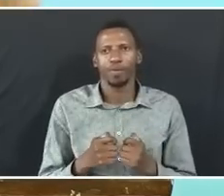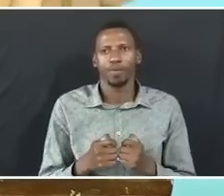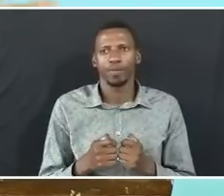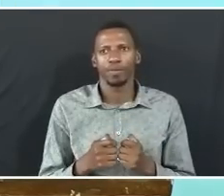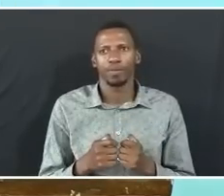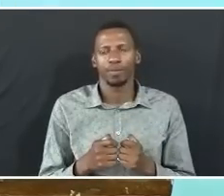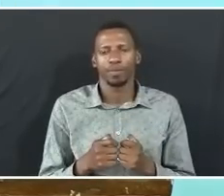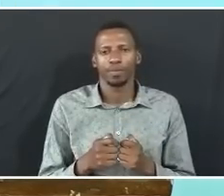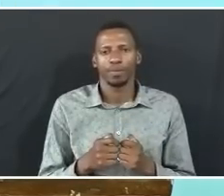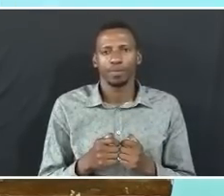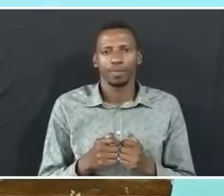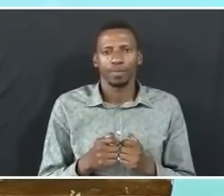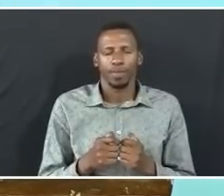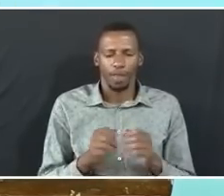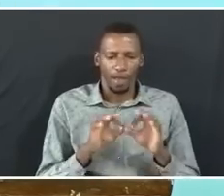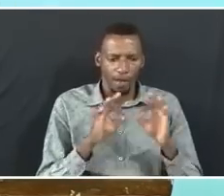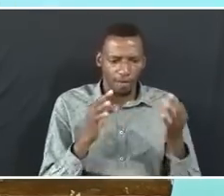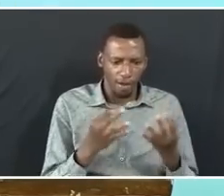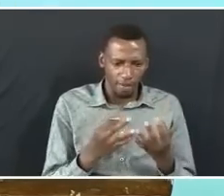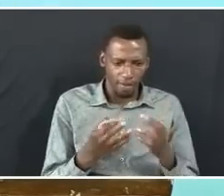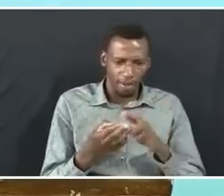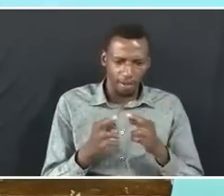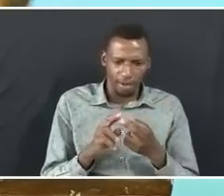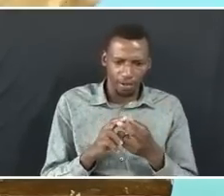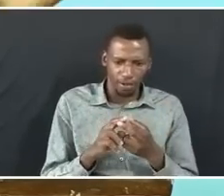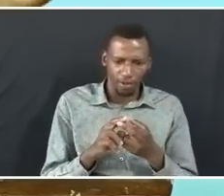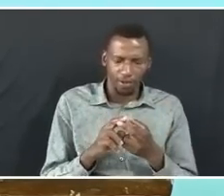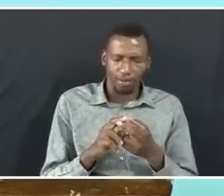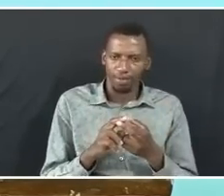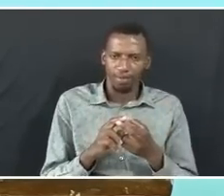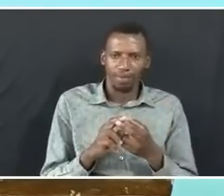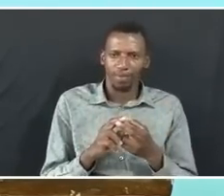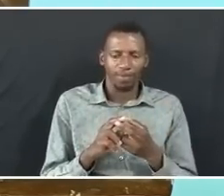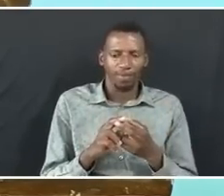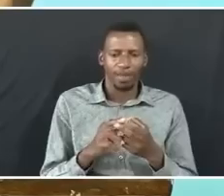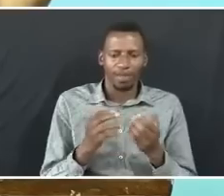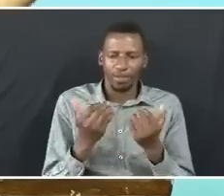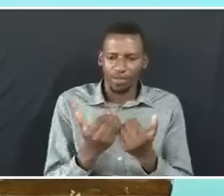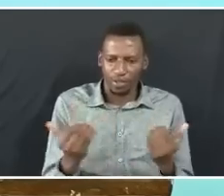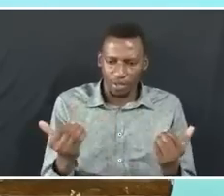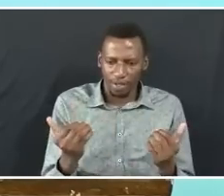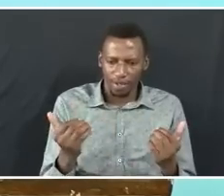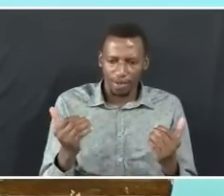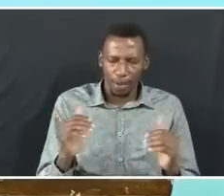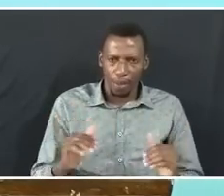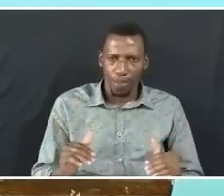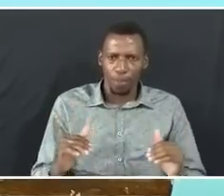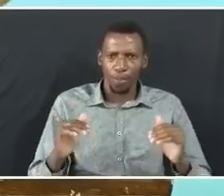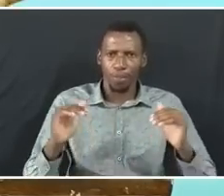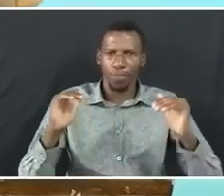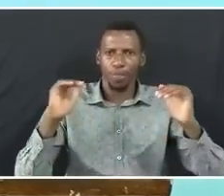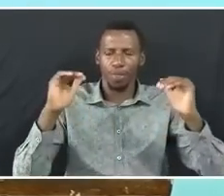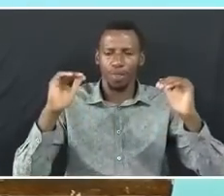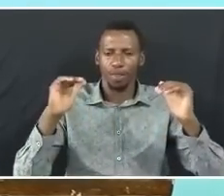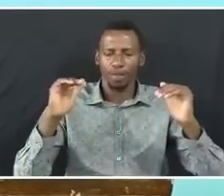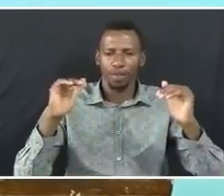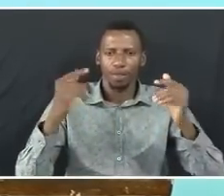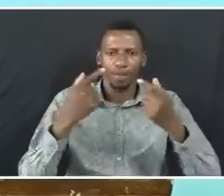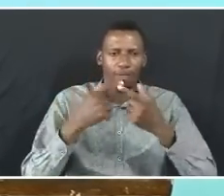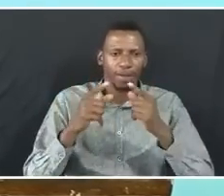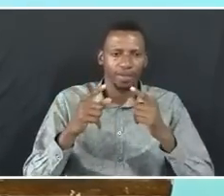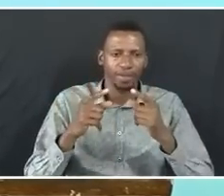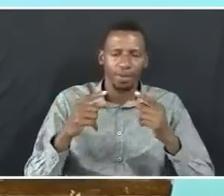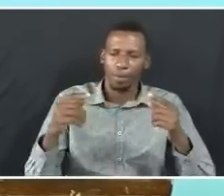embittered the family relation. The children had grown up contentious, impatient of control. The father's life